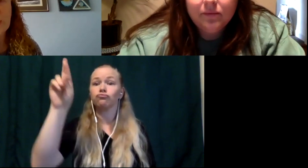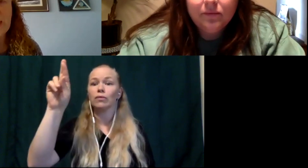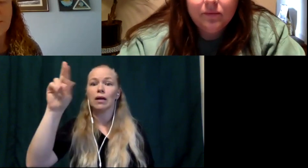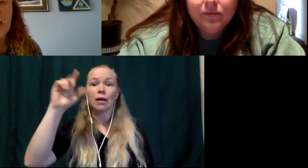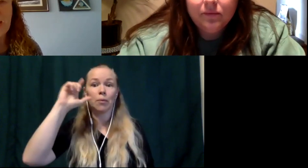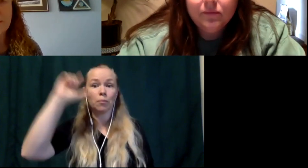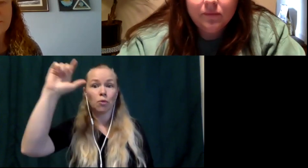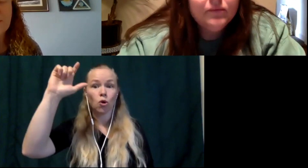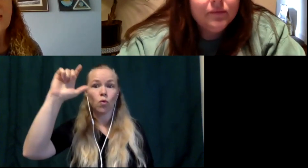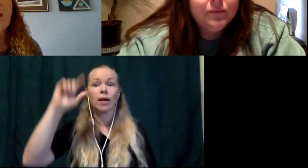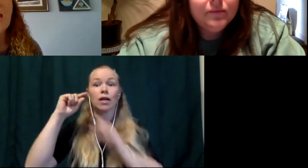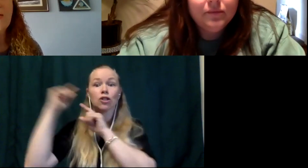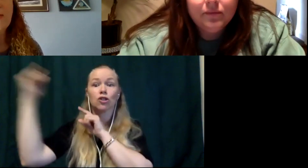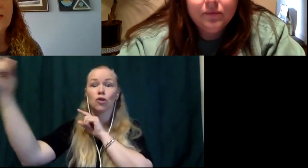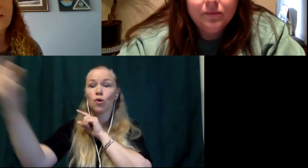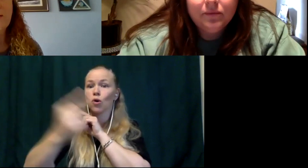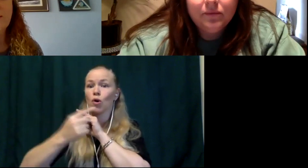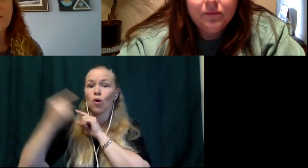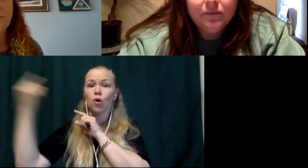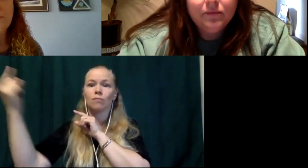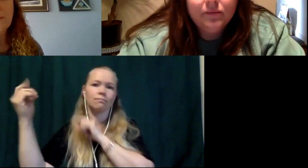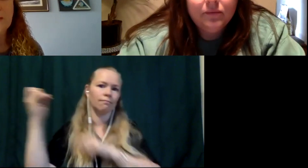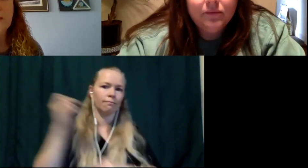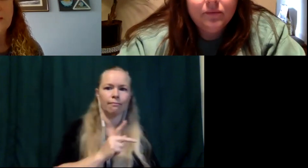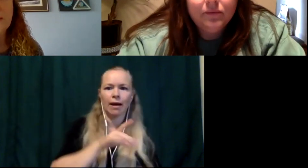the moon and came back. And then